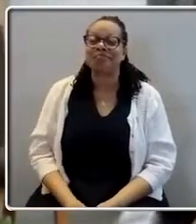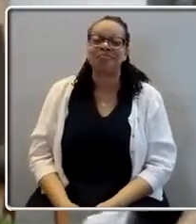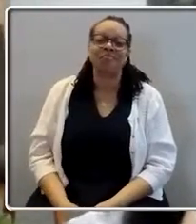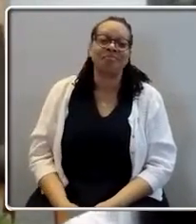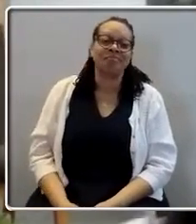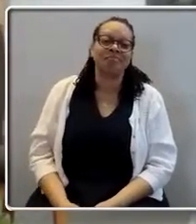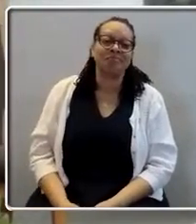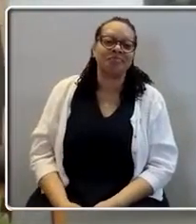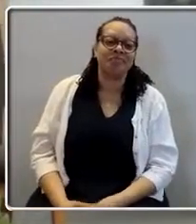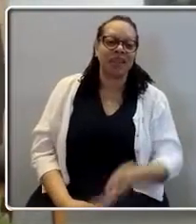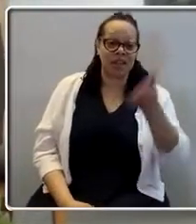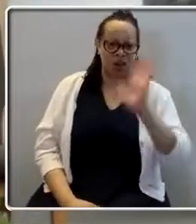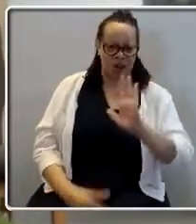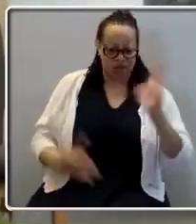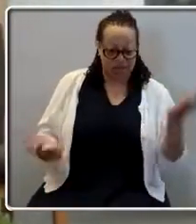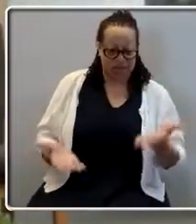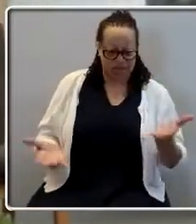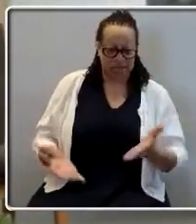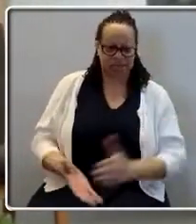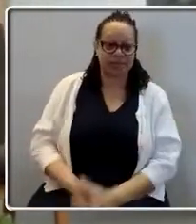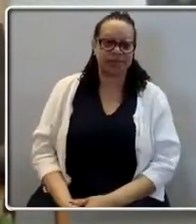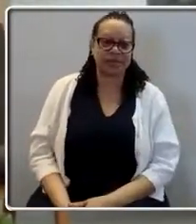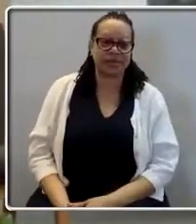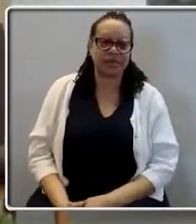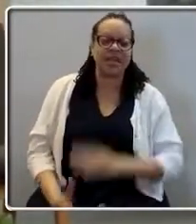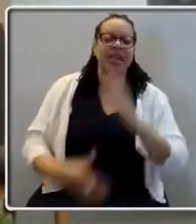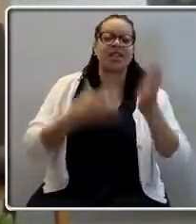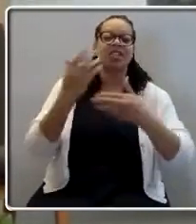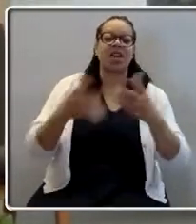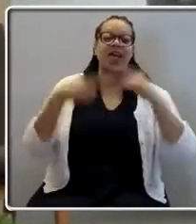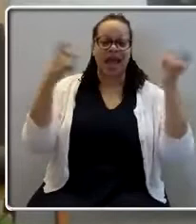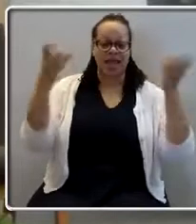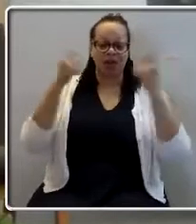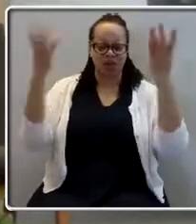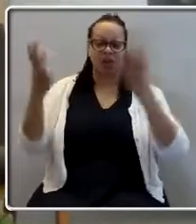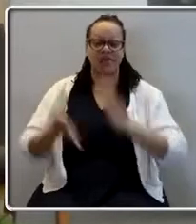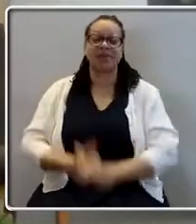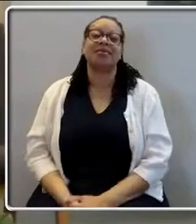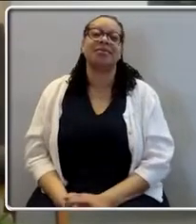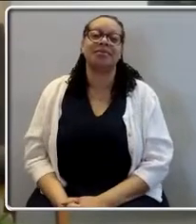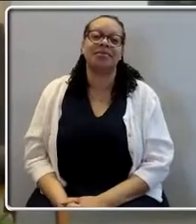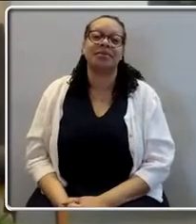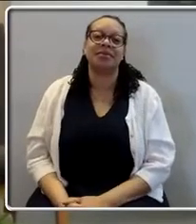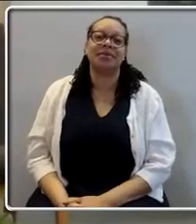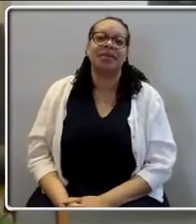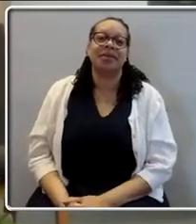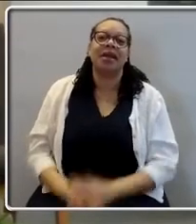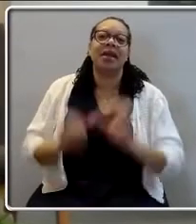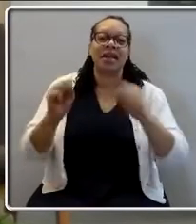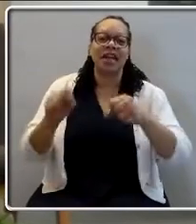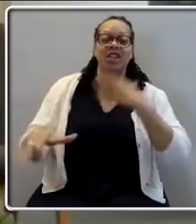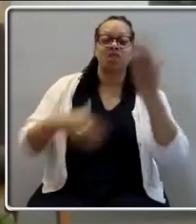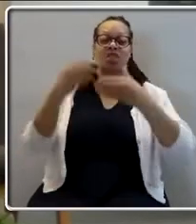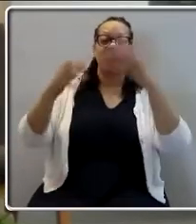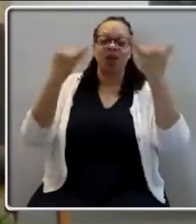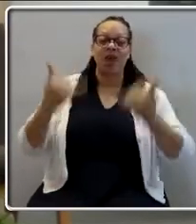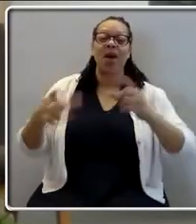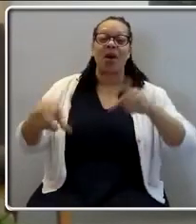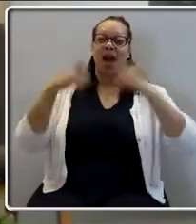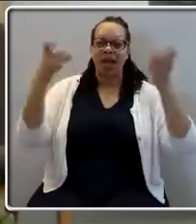God is here. Can somebody shout hallelujah? I said, can you shout it out?